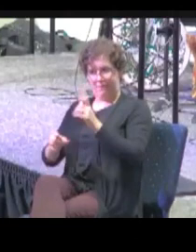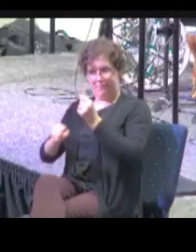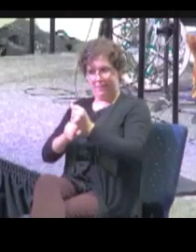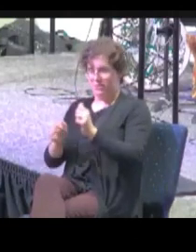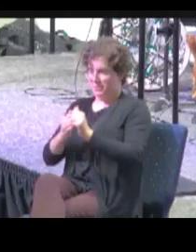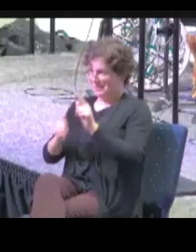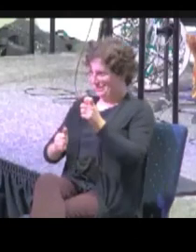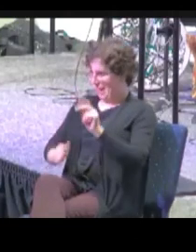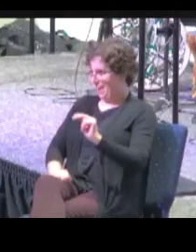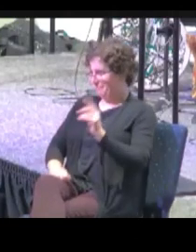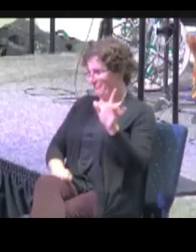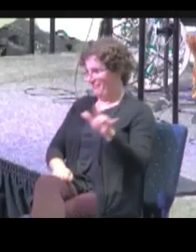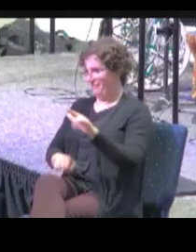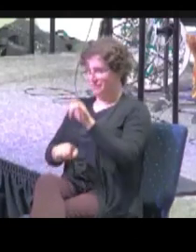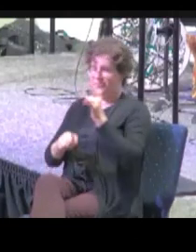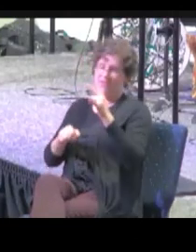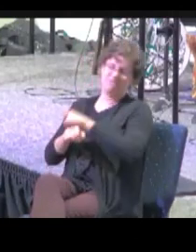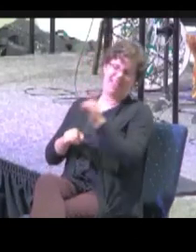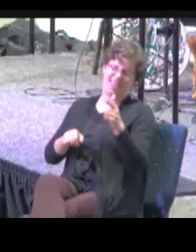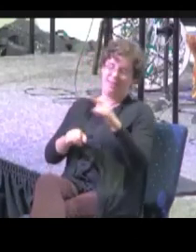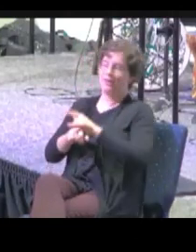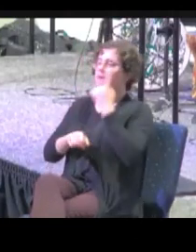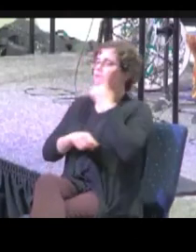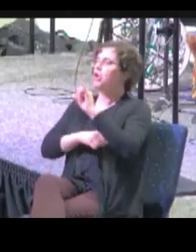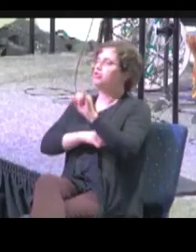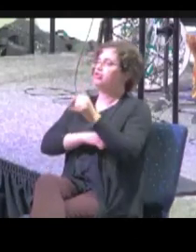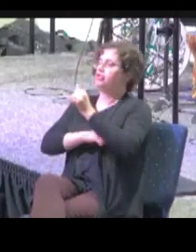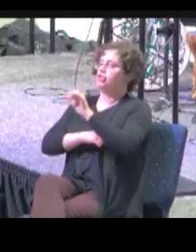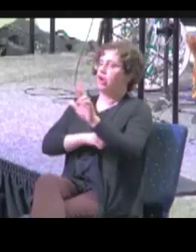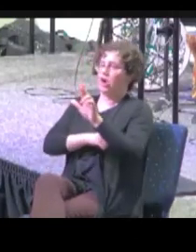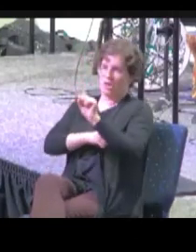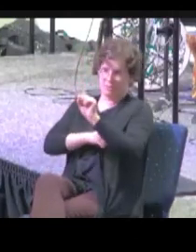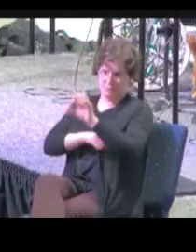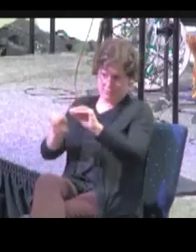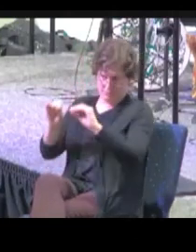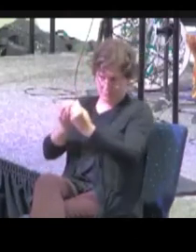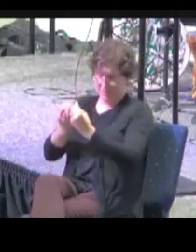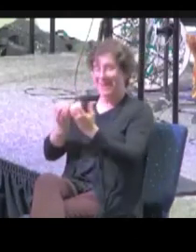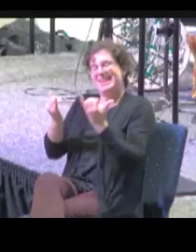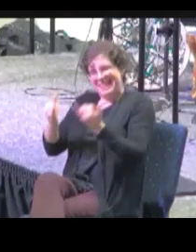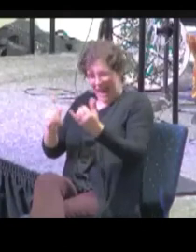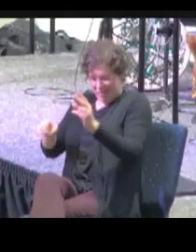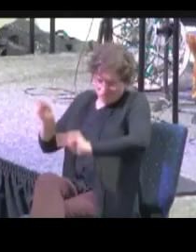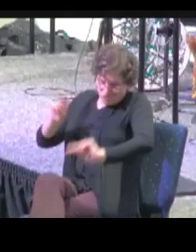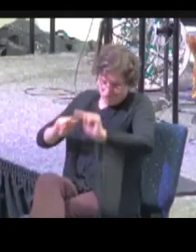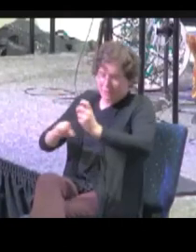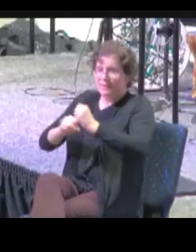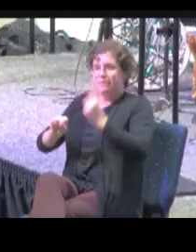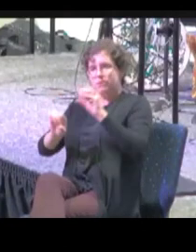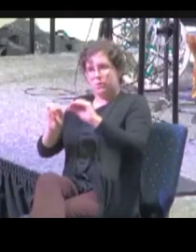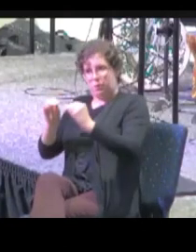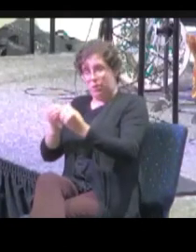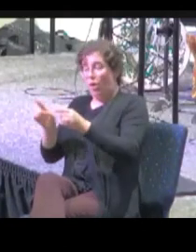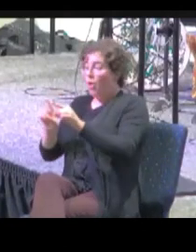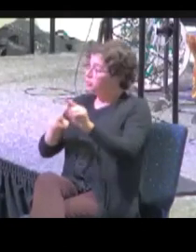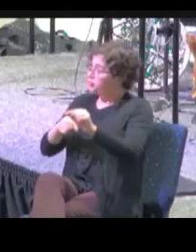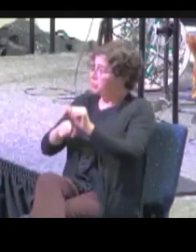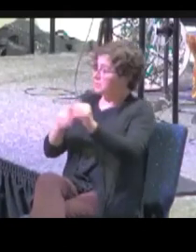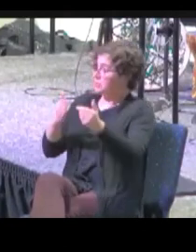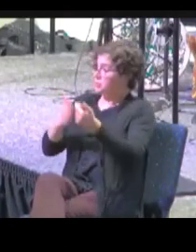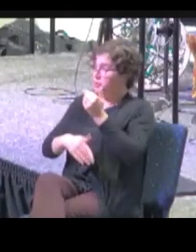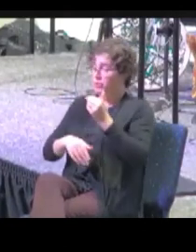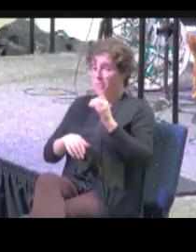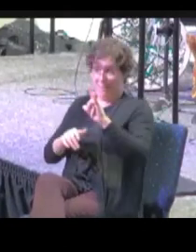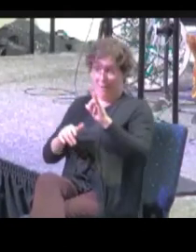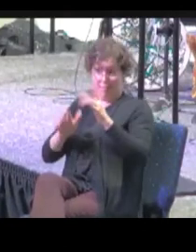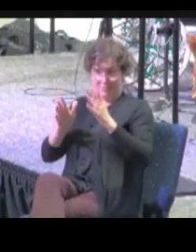flying for JARS. He now oversees safety for the organization and also trains all new pilots on